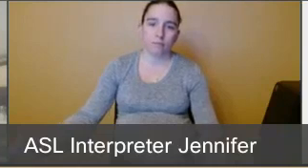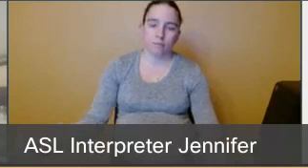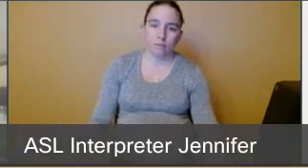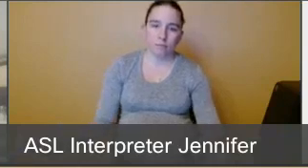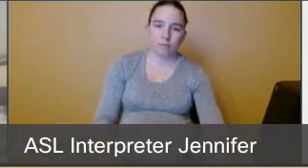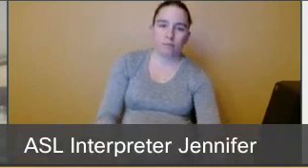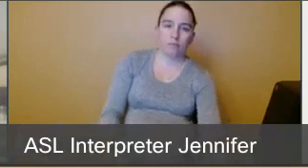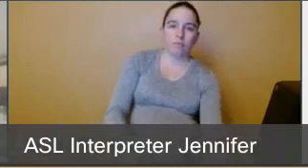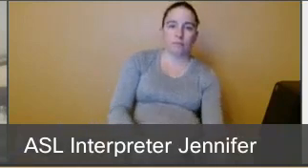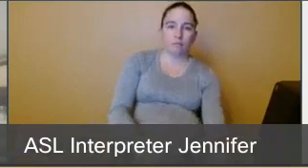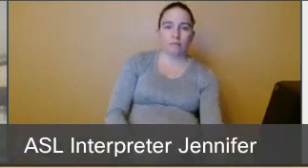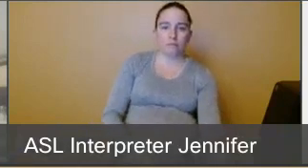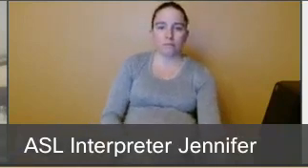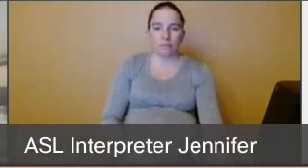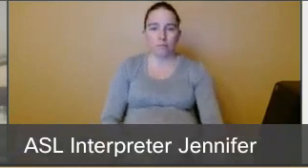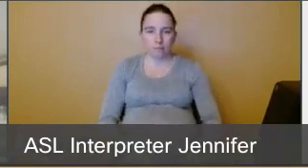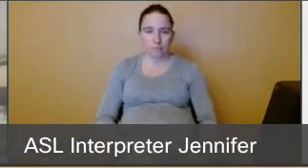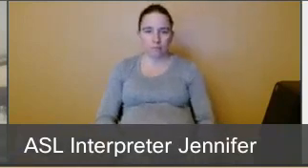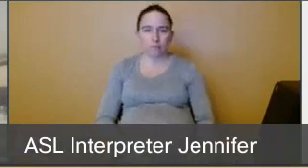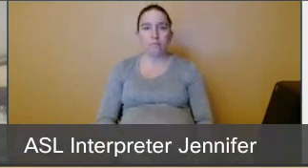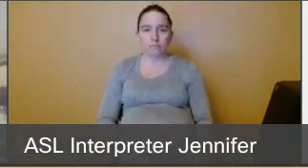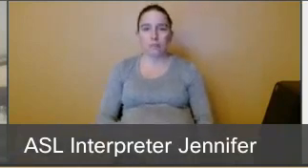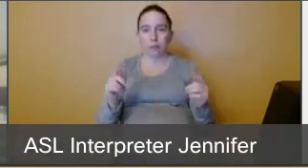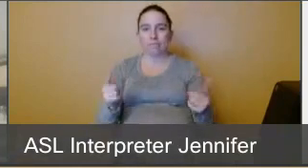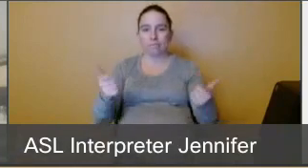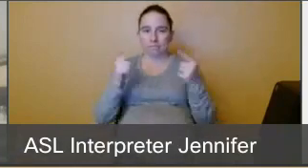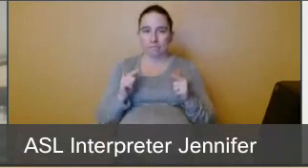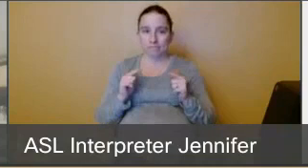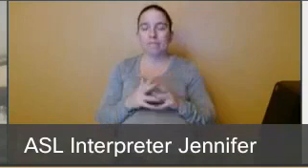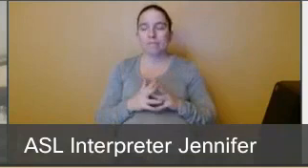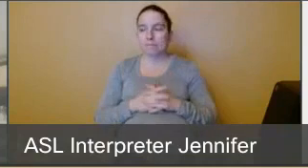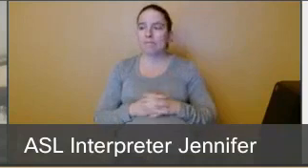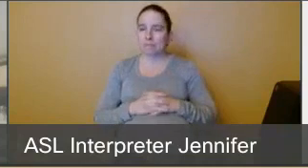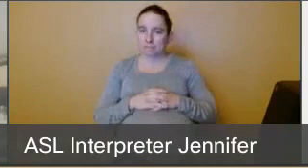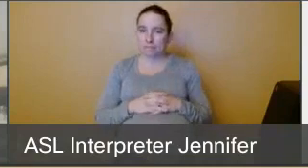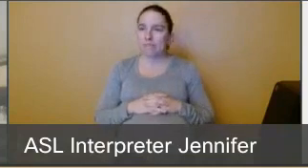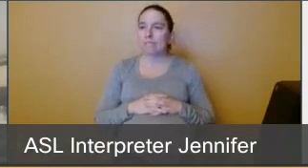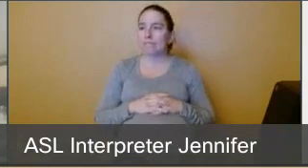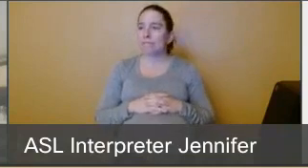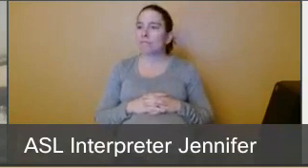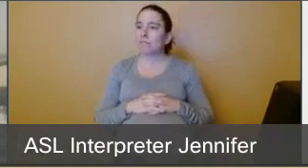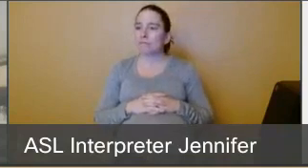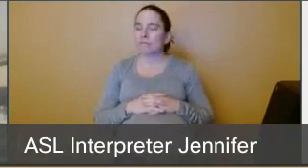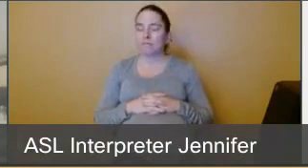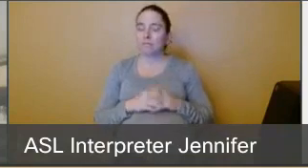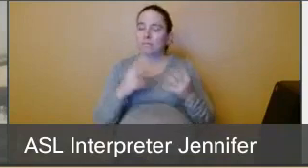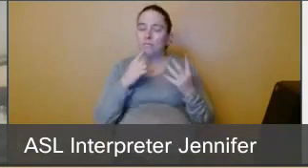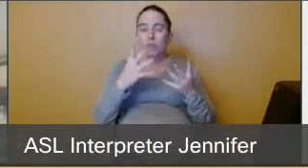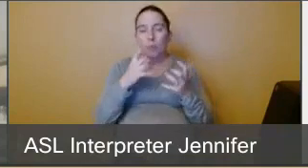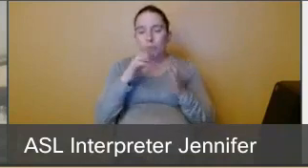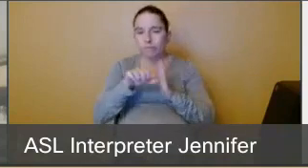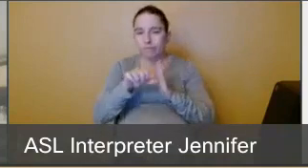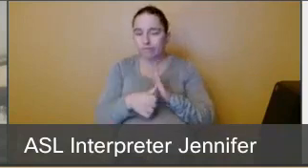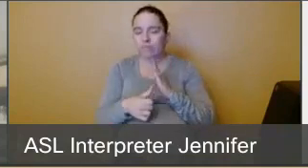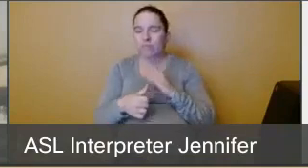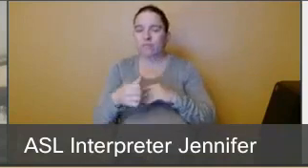these purposes. I think we have another slide, Josie. And I really want to reiterate, I think the